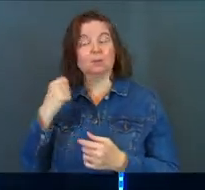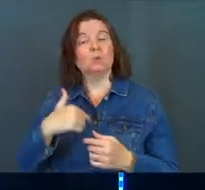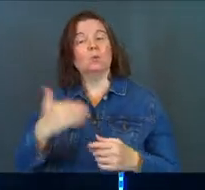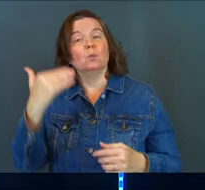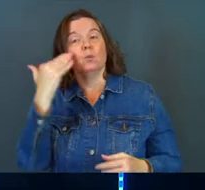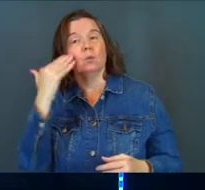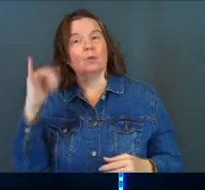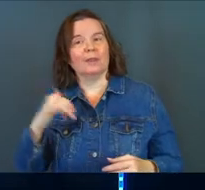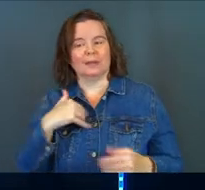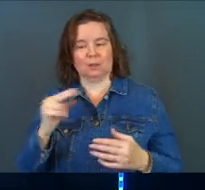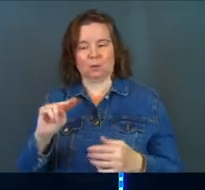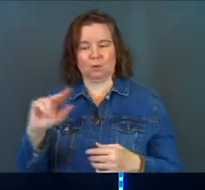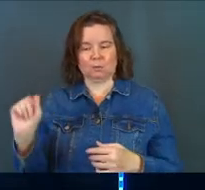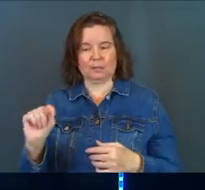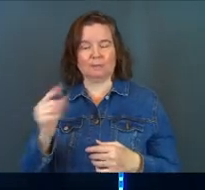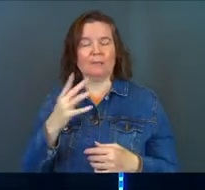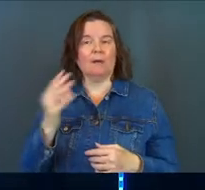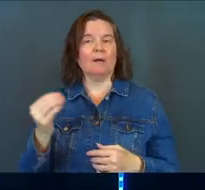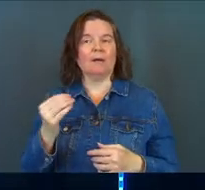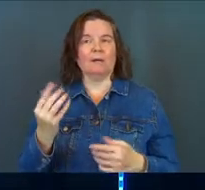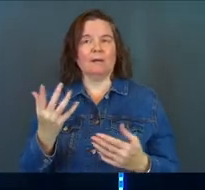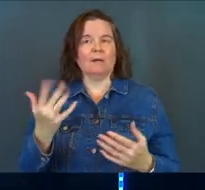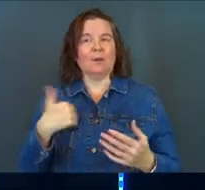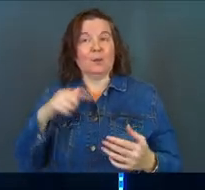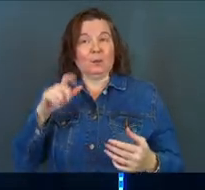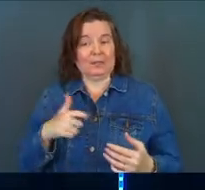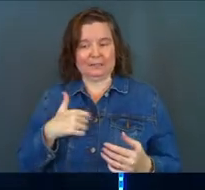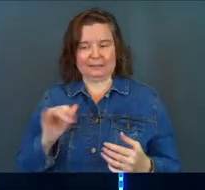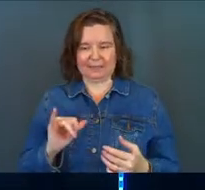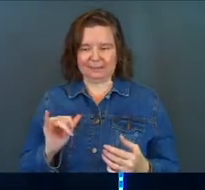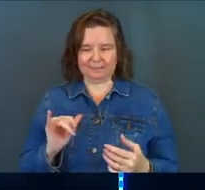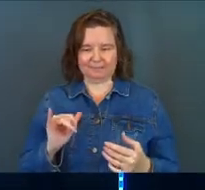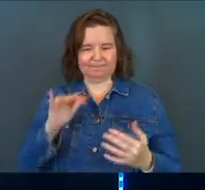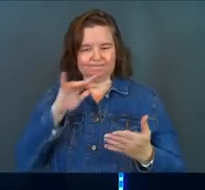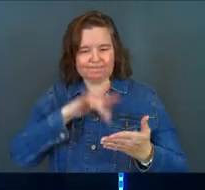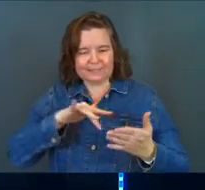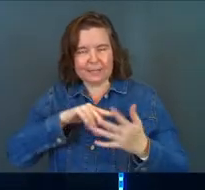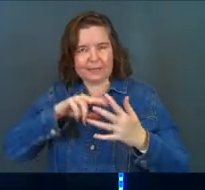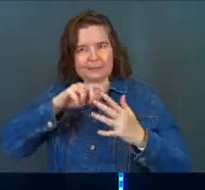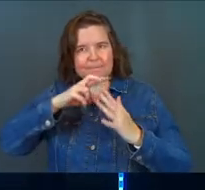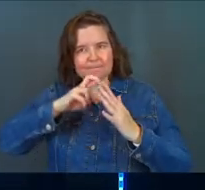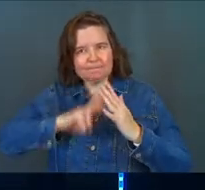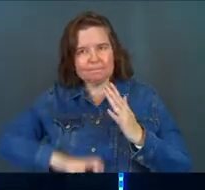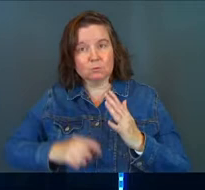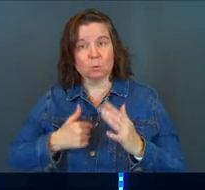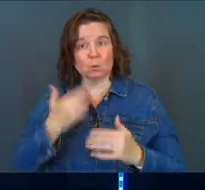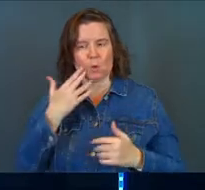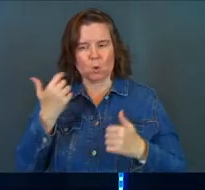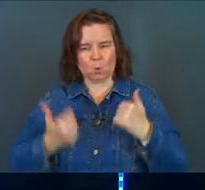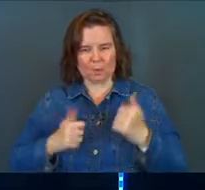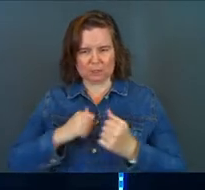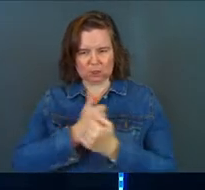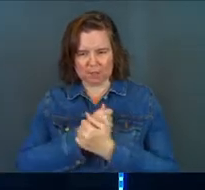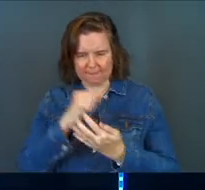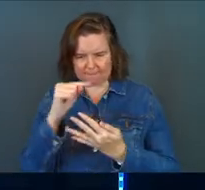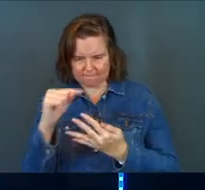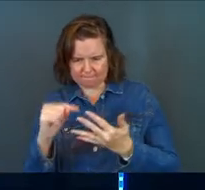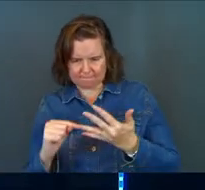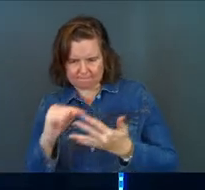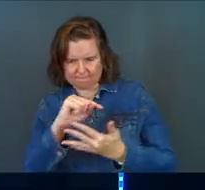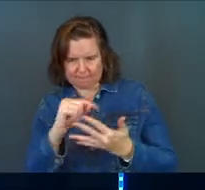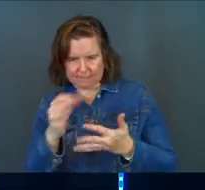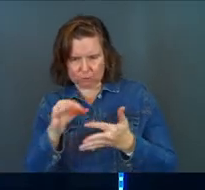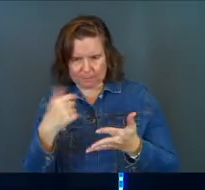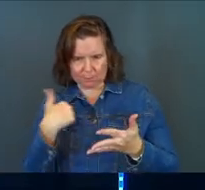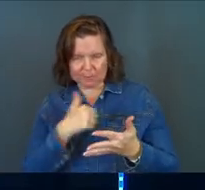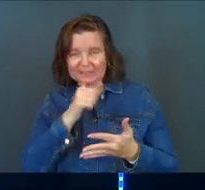we know that in the New Testament, and we need to like even study deeper so that we know which love it's describing to